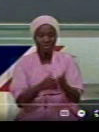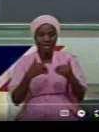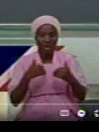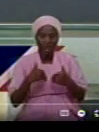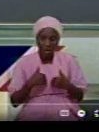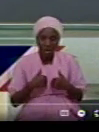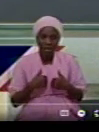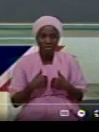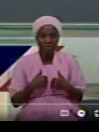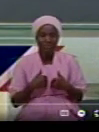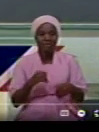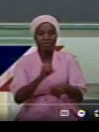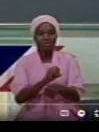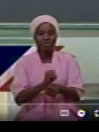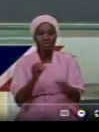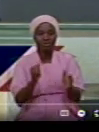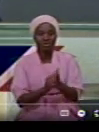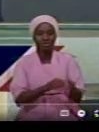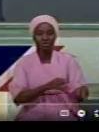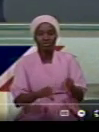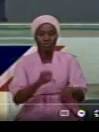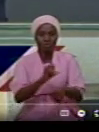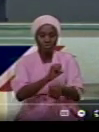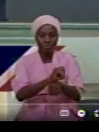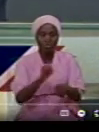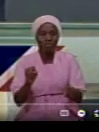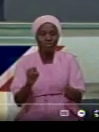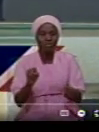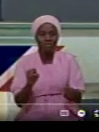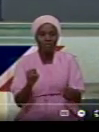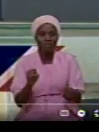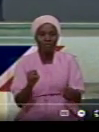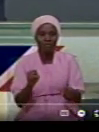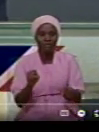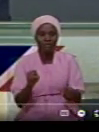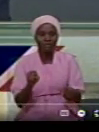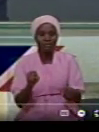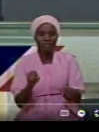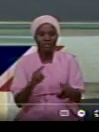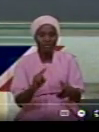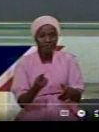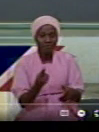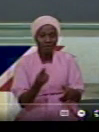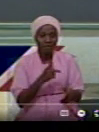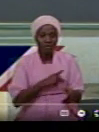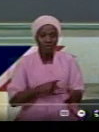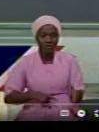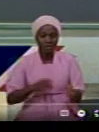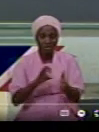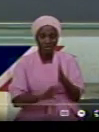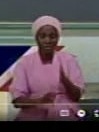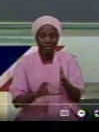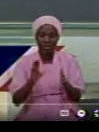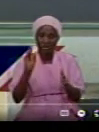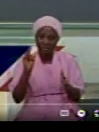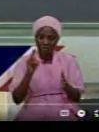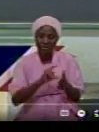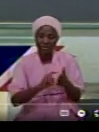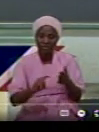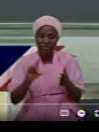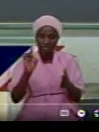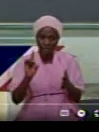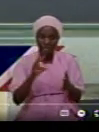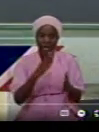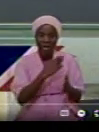does exploits. 1 Kings chapter 17, verse 8, and the word of the